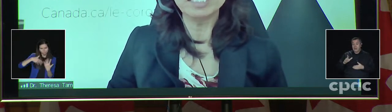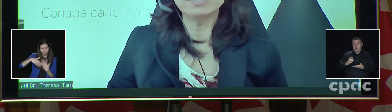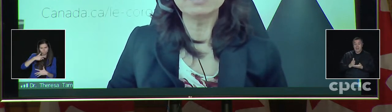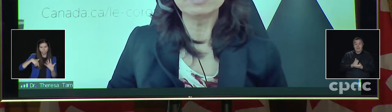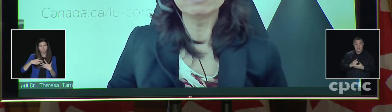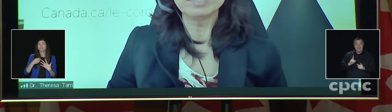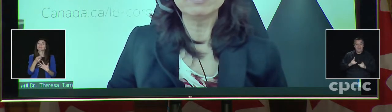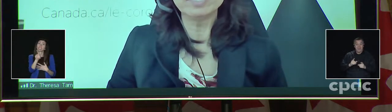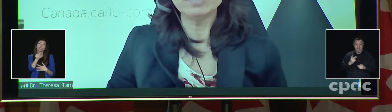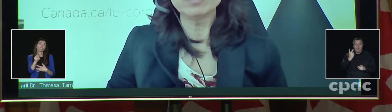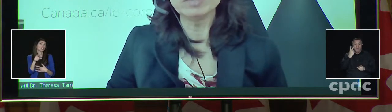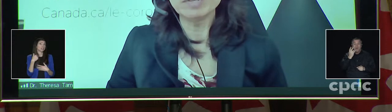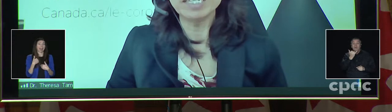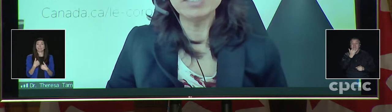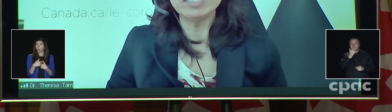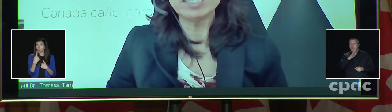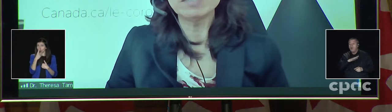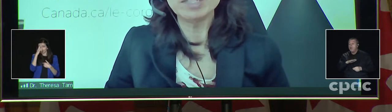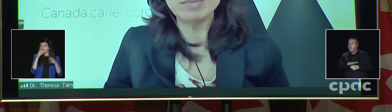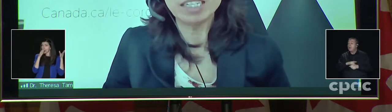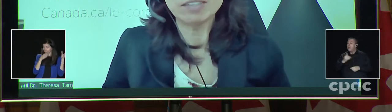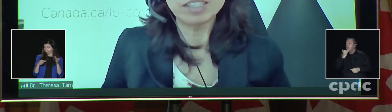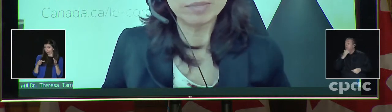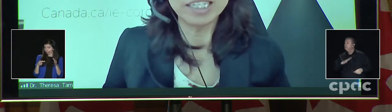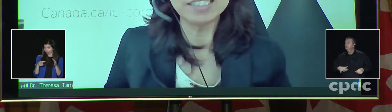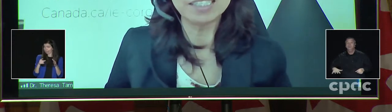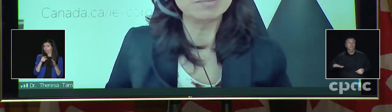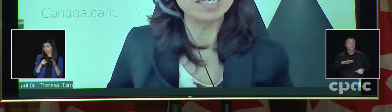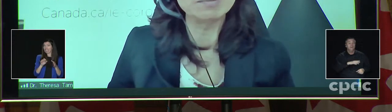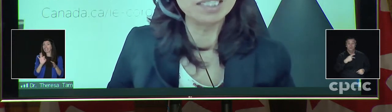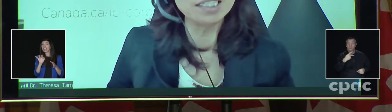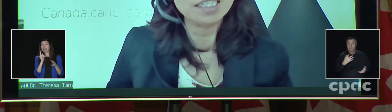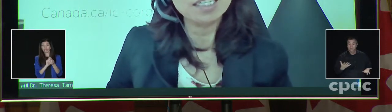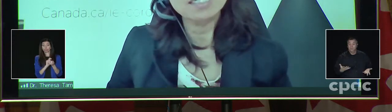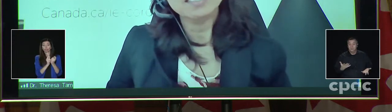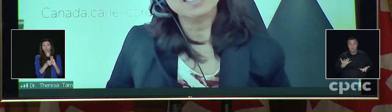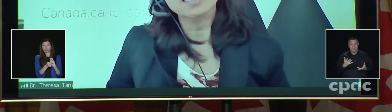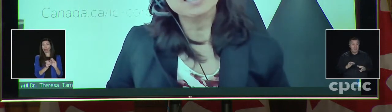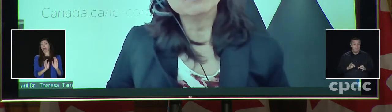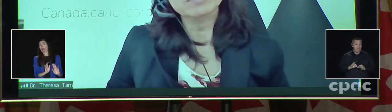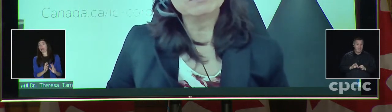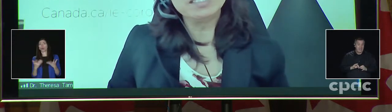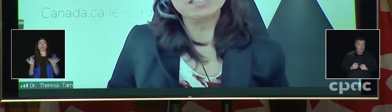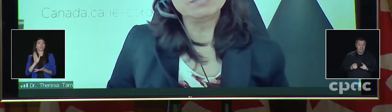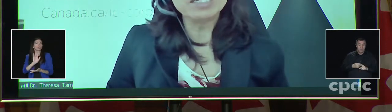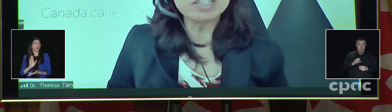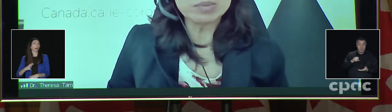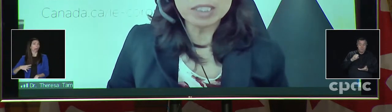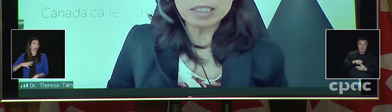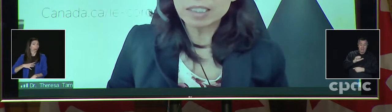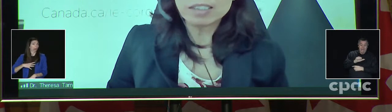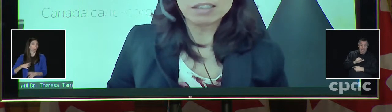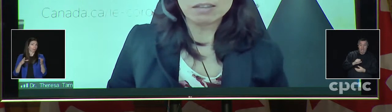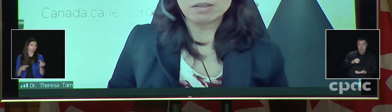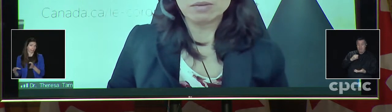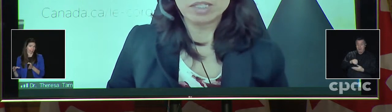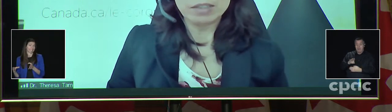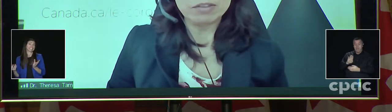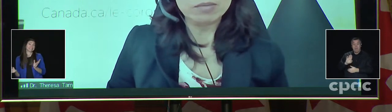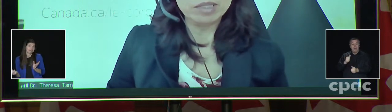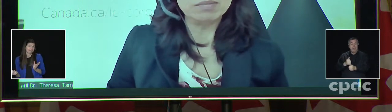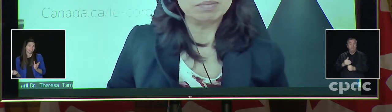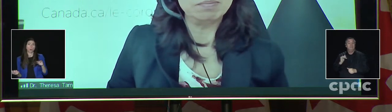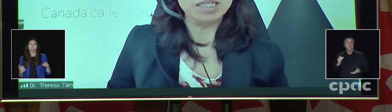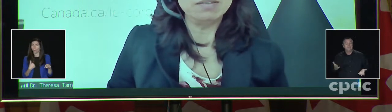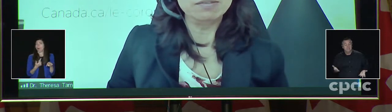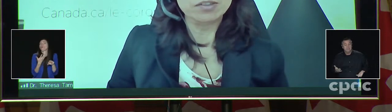other plans. If you had one plan, you should maybe have other plans like Plan B, because by Christmas things could look quite